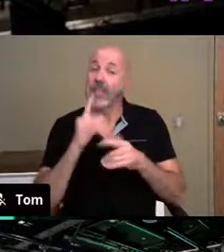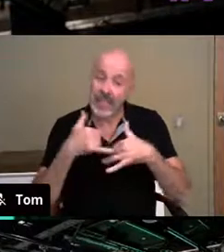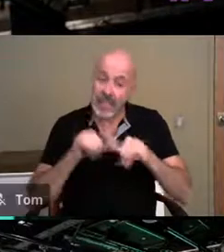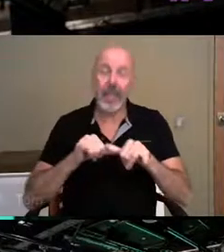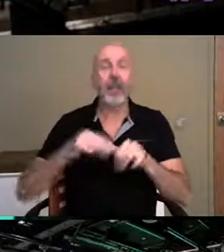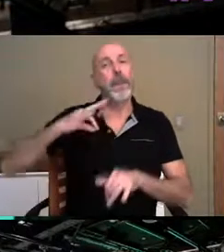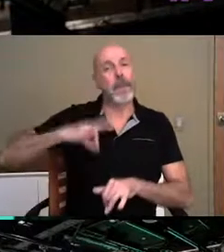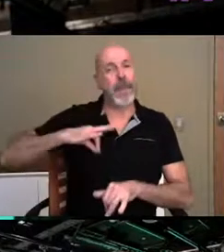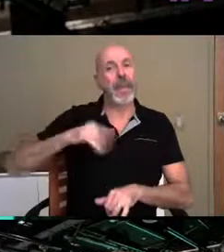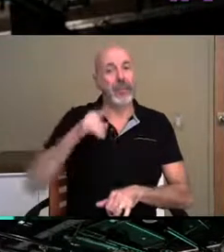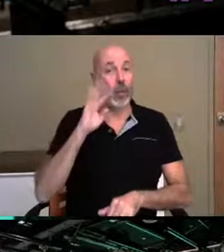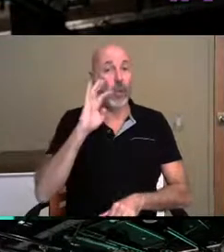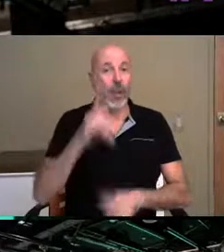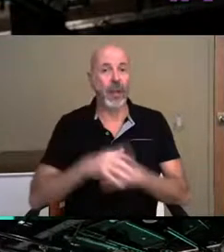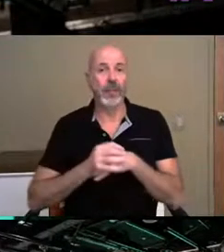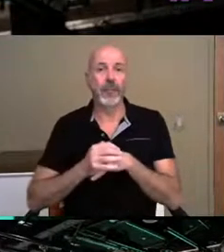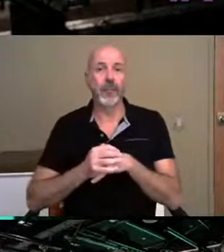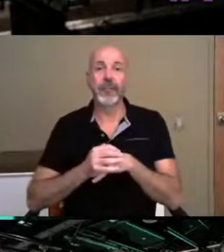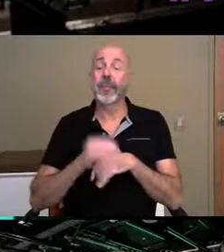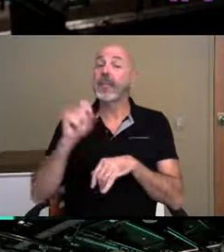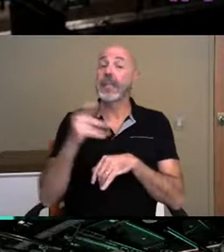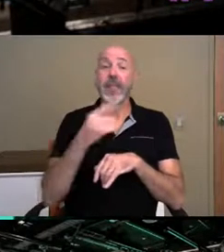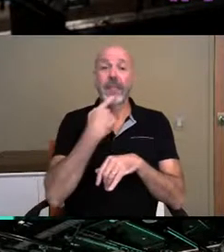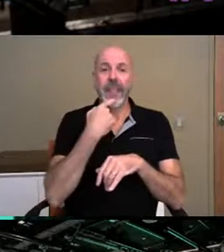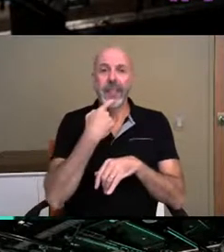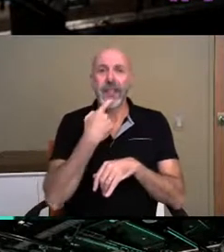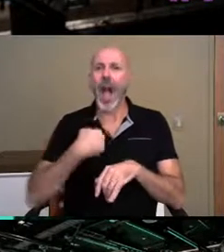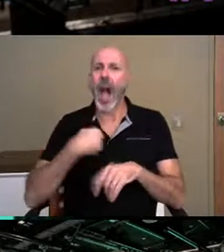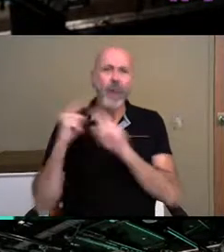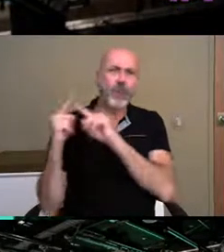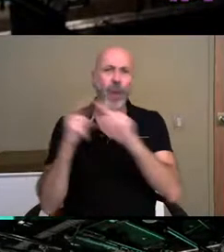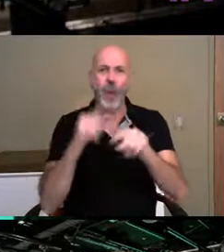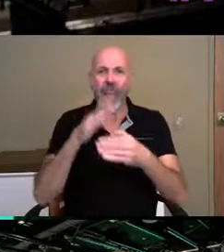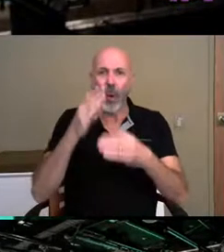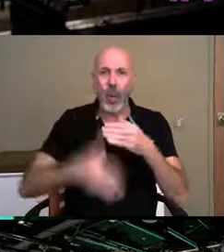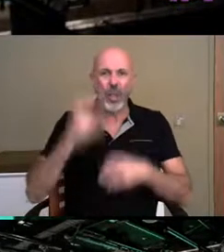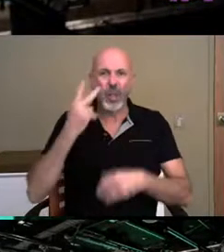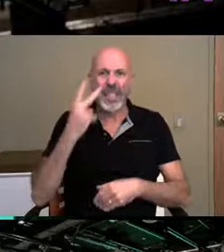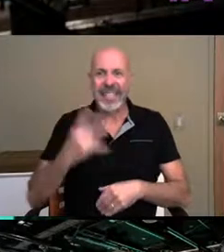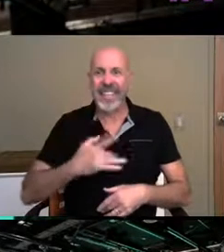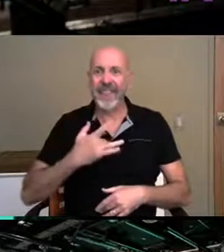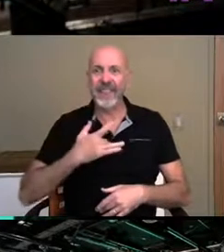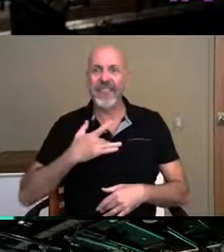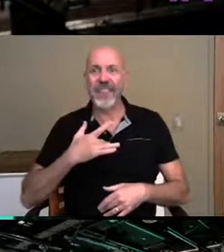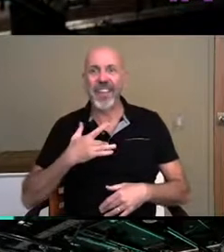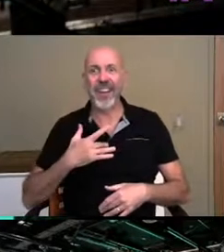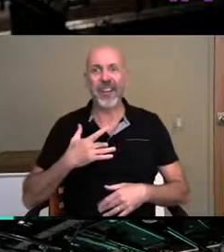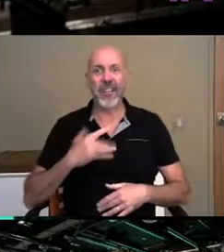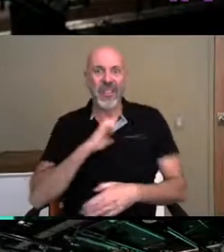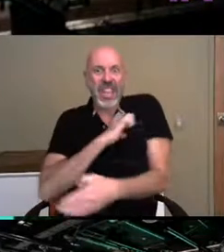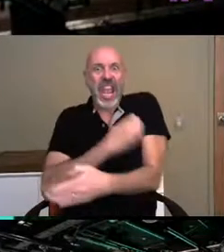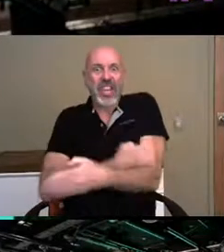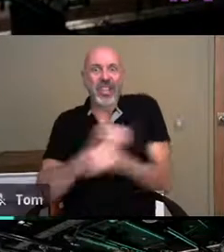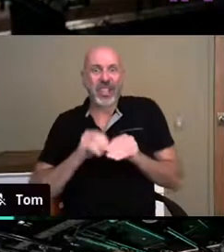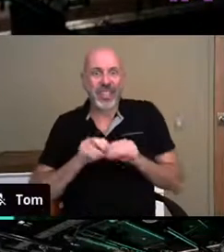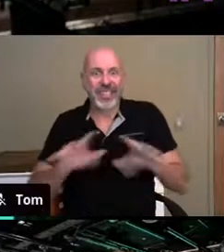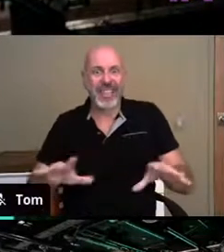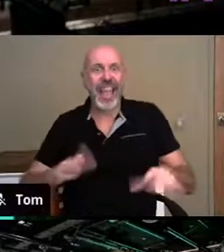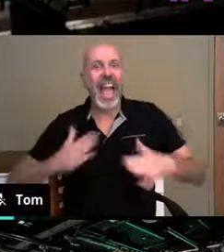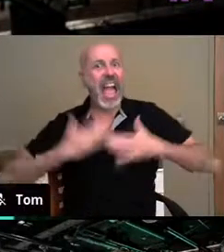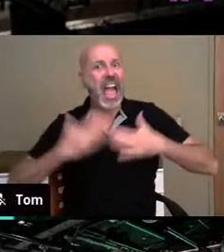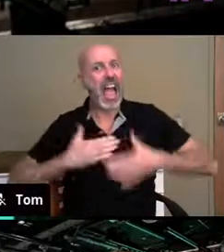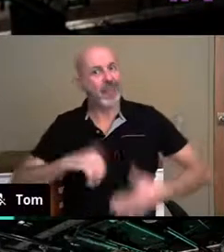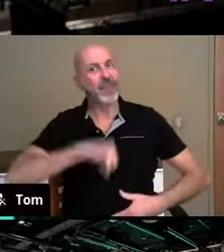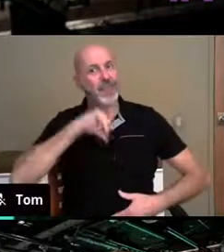Fantastic. So Steve Anthony says, I'm going that weekend just to see and feel the vibe anyway. Happy